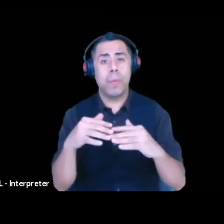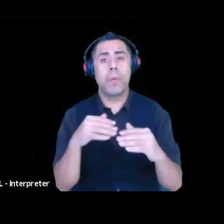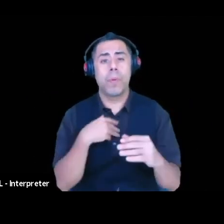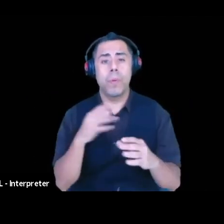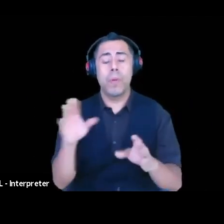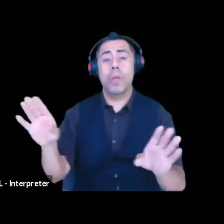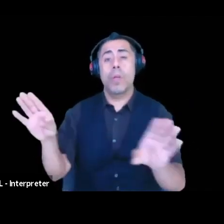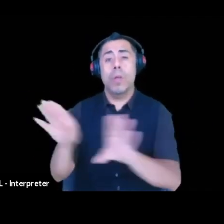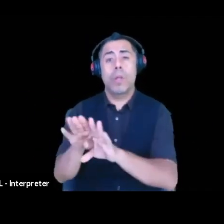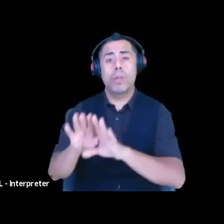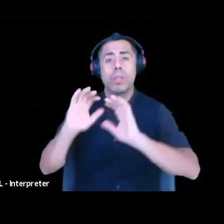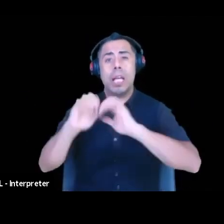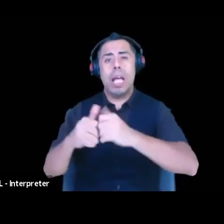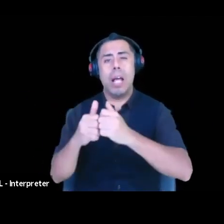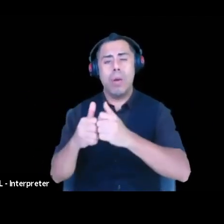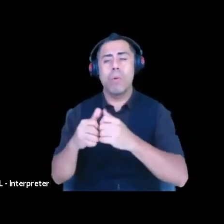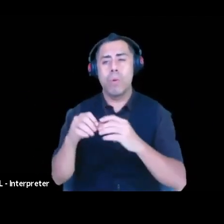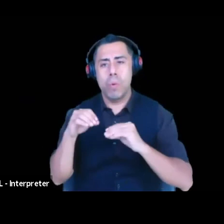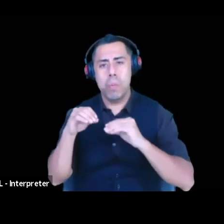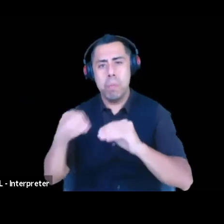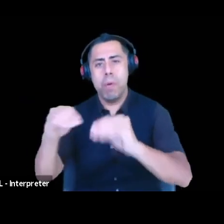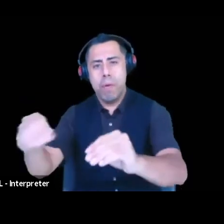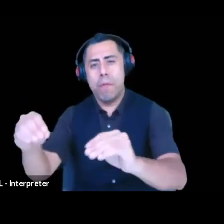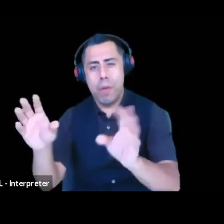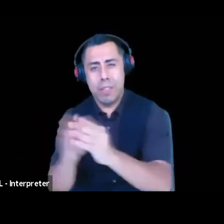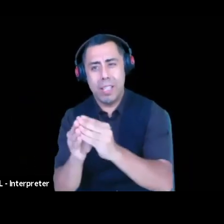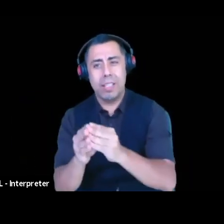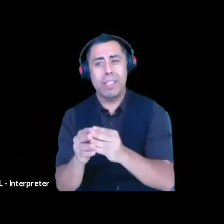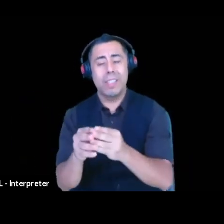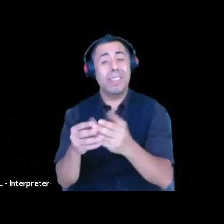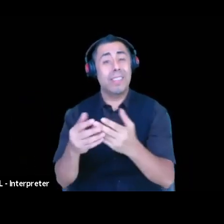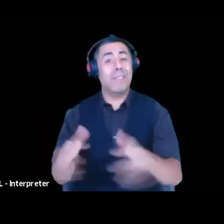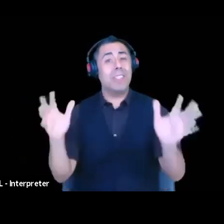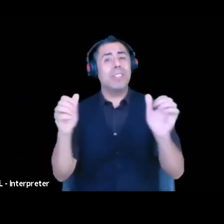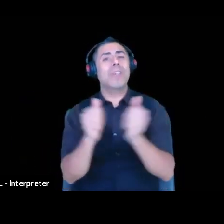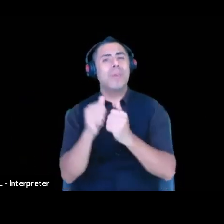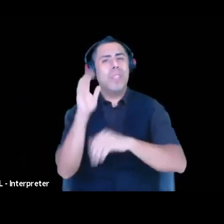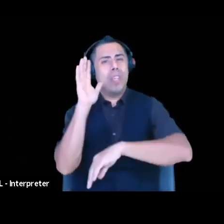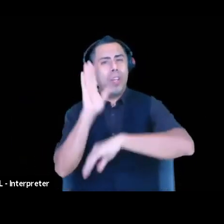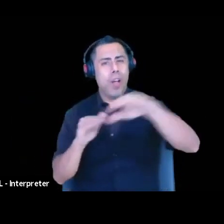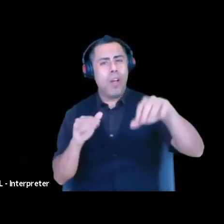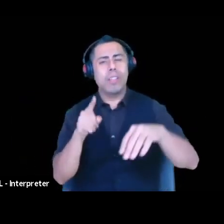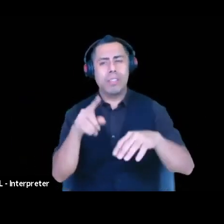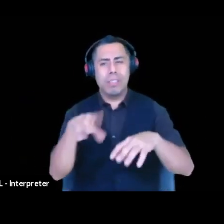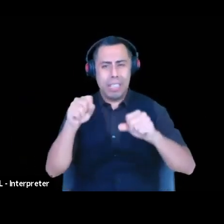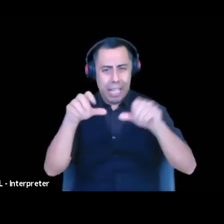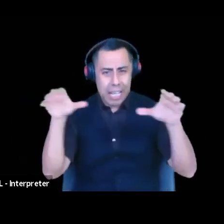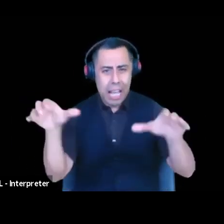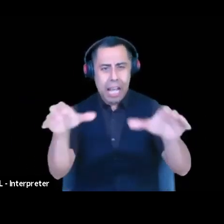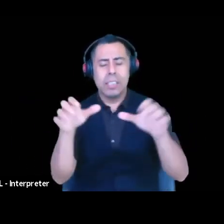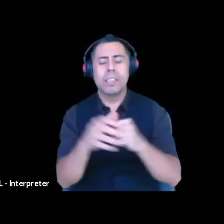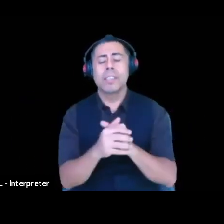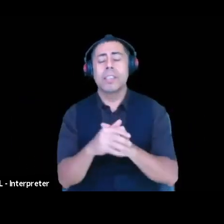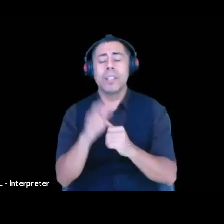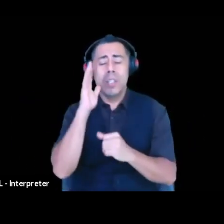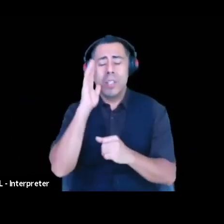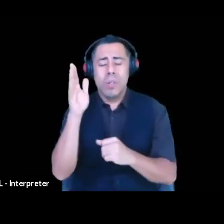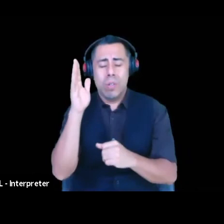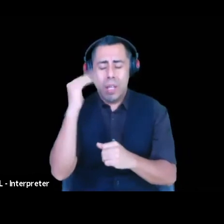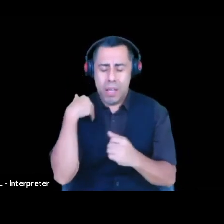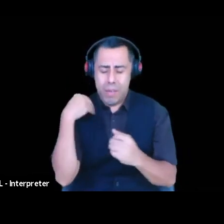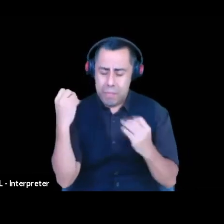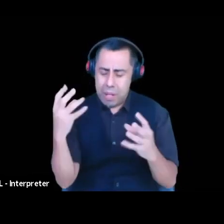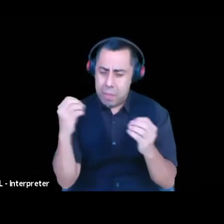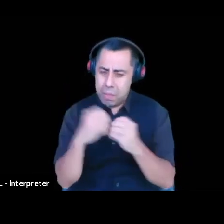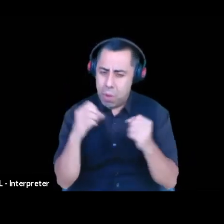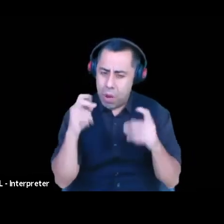session with your powerful calls to action and invitations to witness. We know there will be many more urgent discussions and actions in the days to